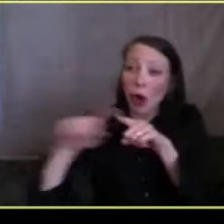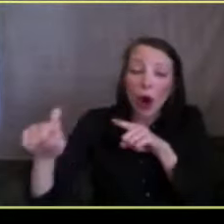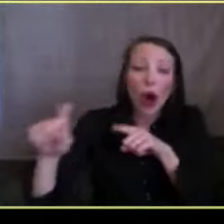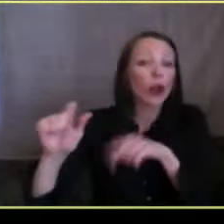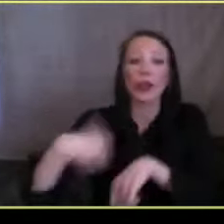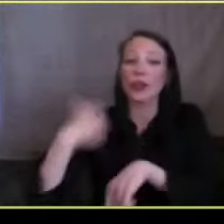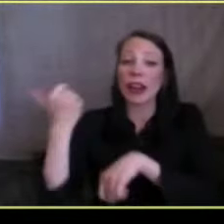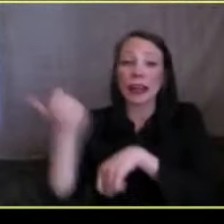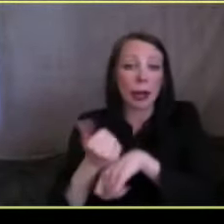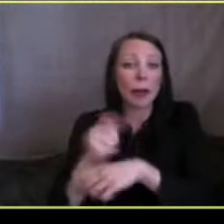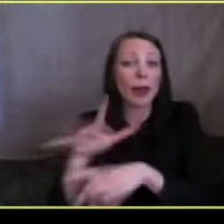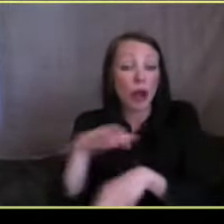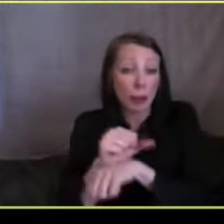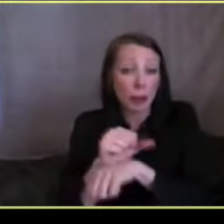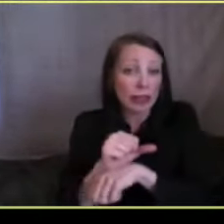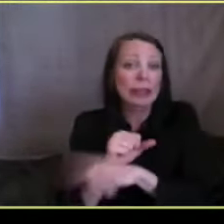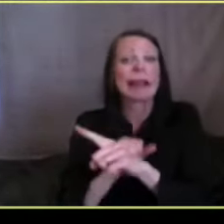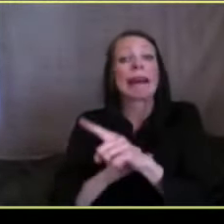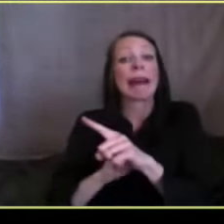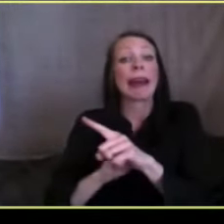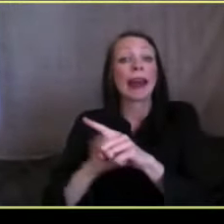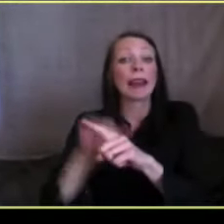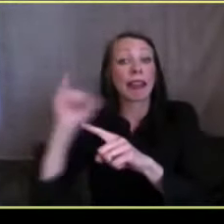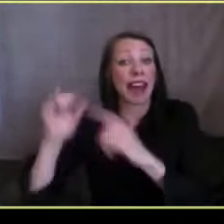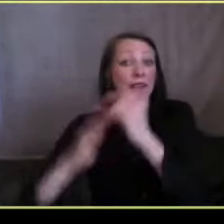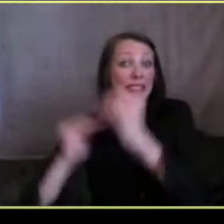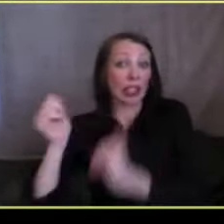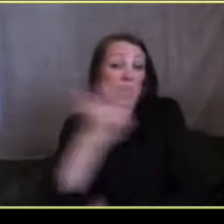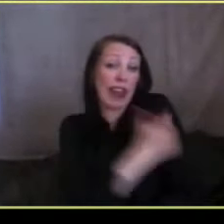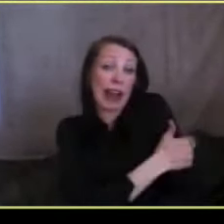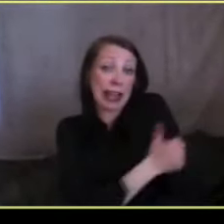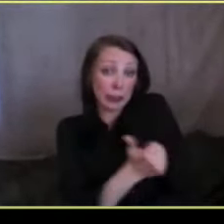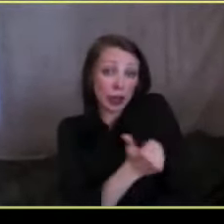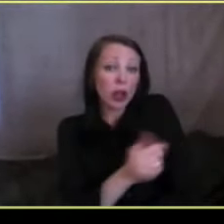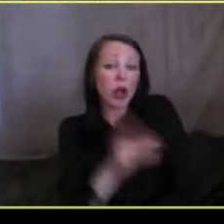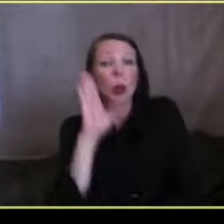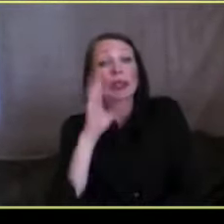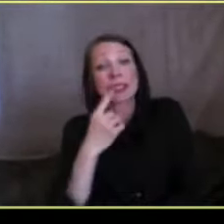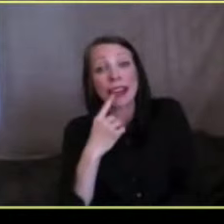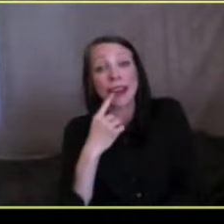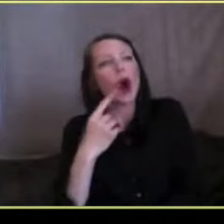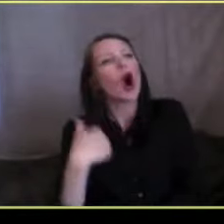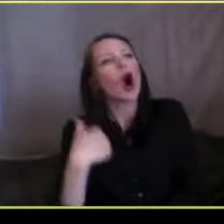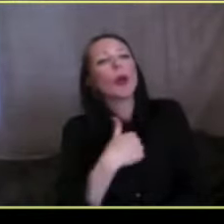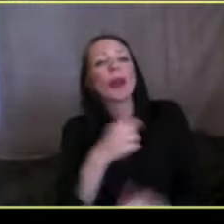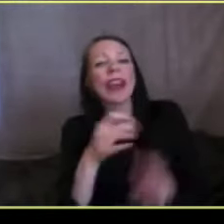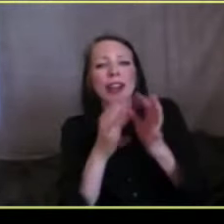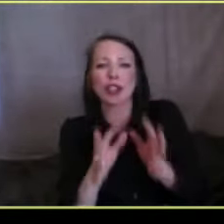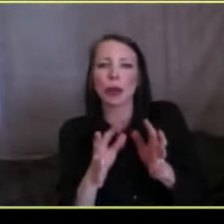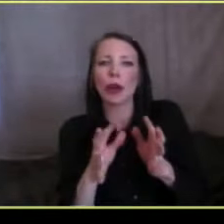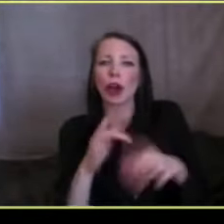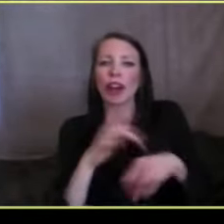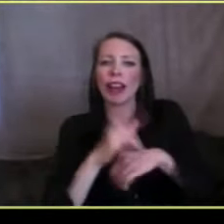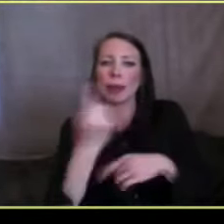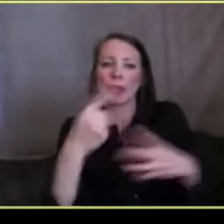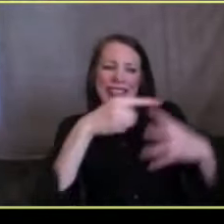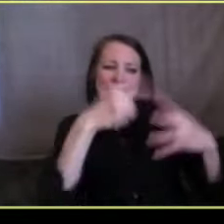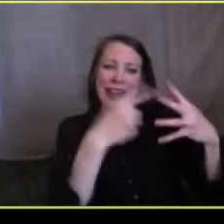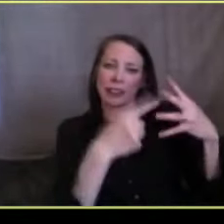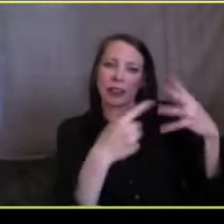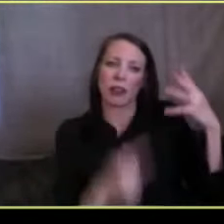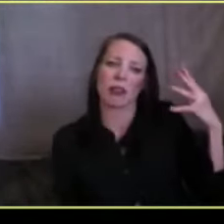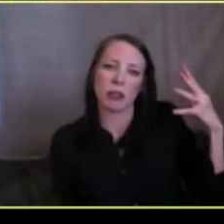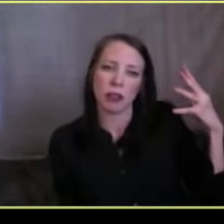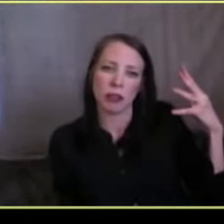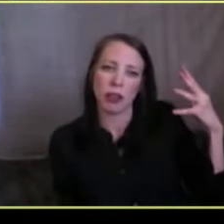will call or they'll try to set up an appointment, and that facility or that hospital will say, oh, well, we have an interpreter available these